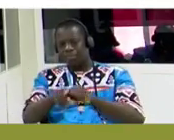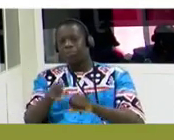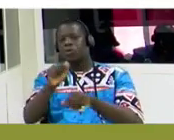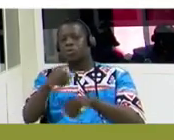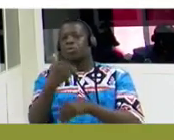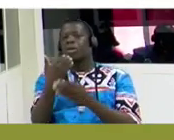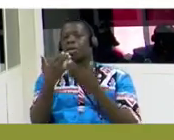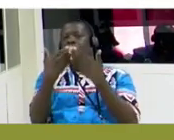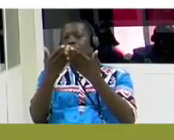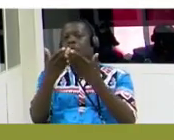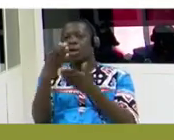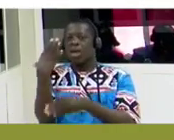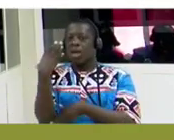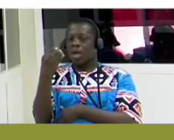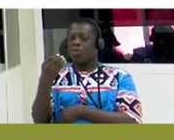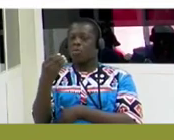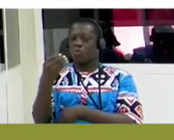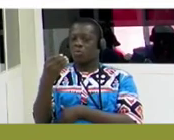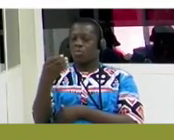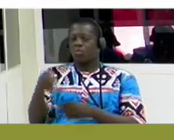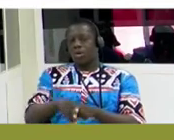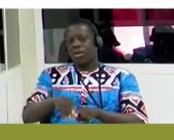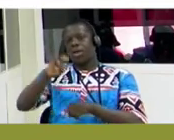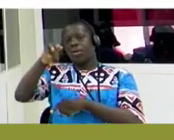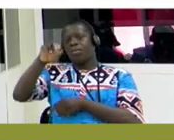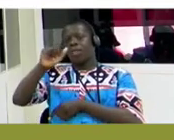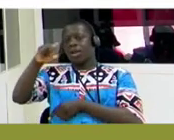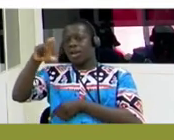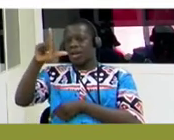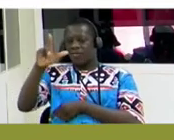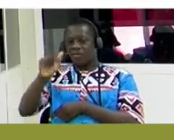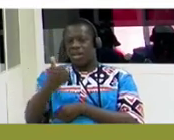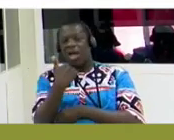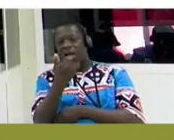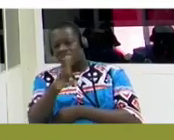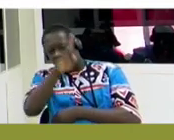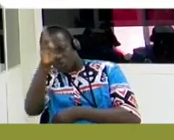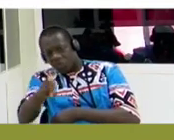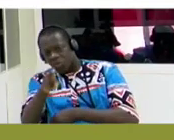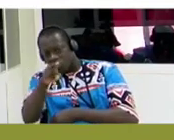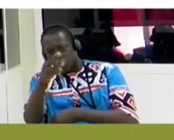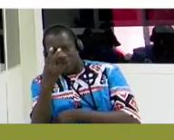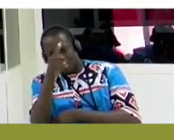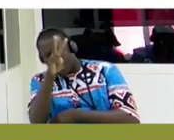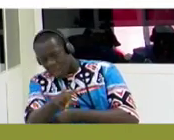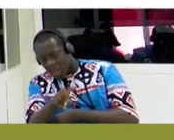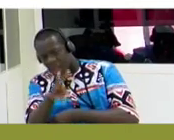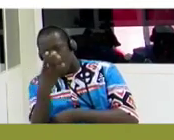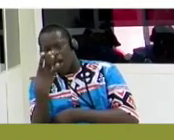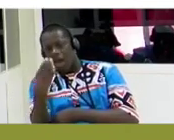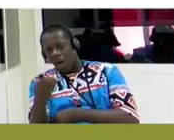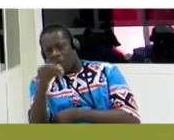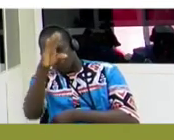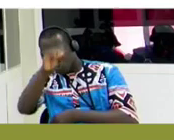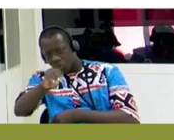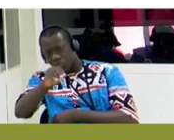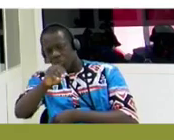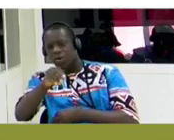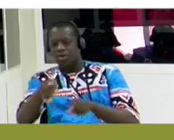told me that, you see how we were doing it? I said, yes. He just said that, take this plastic bag and put it in this man's